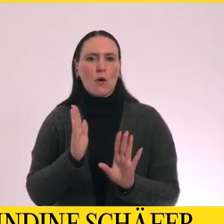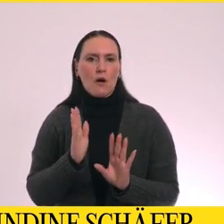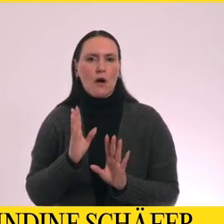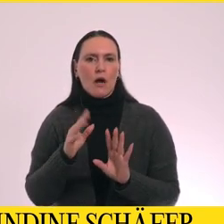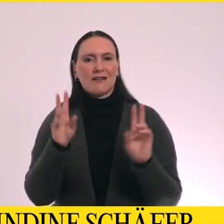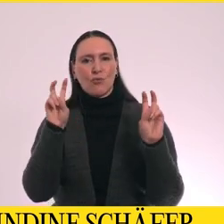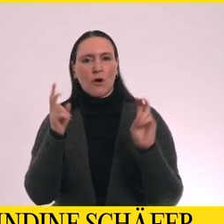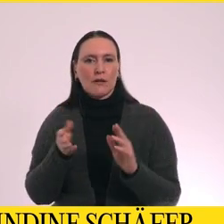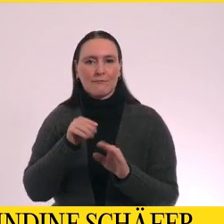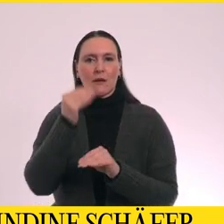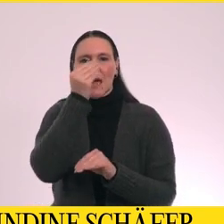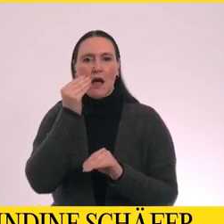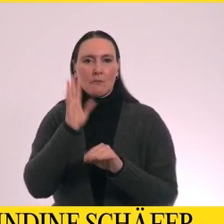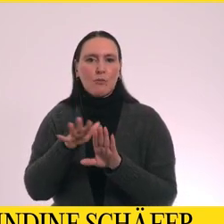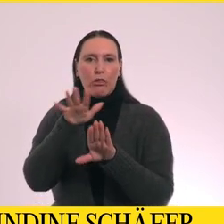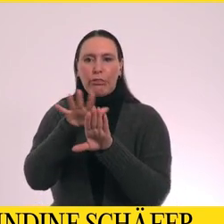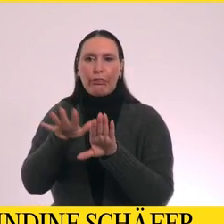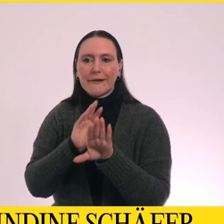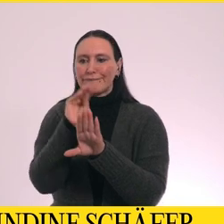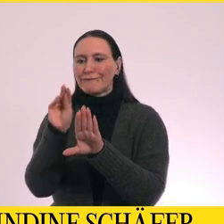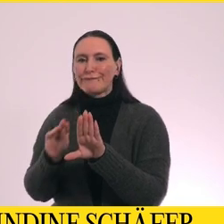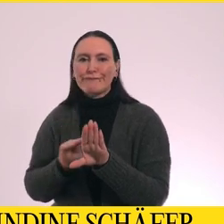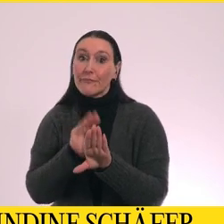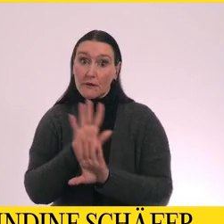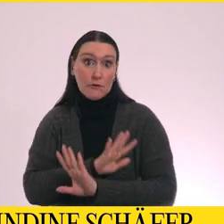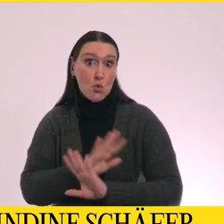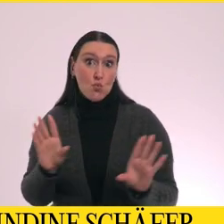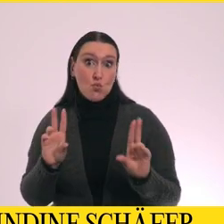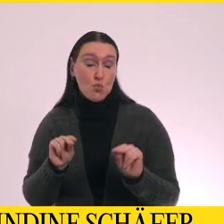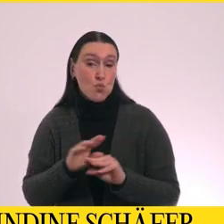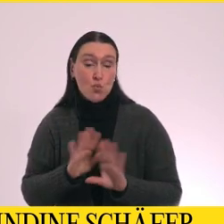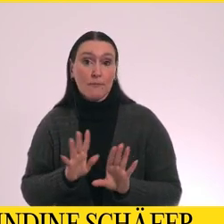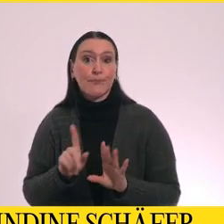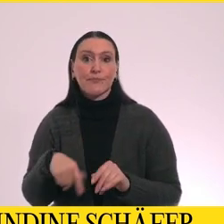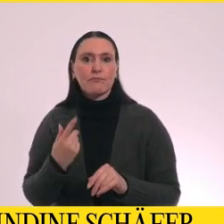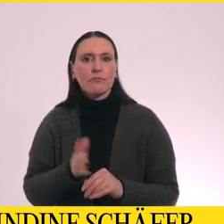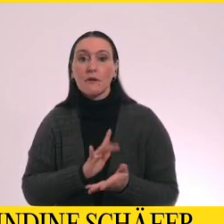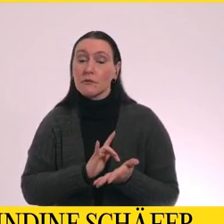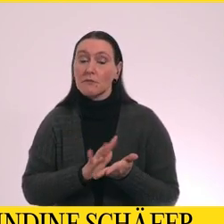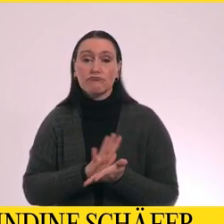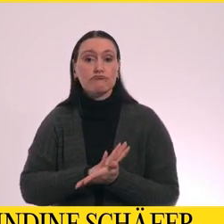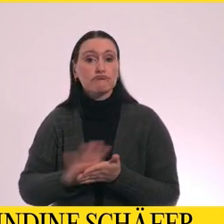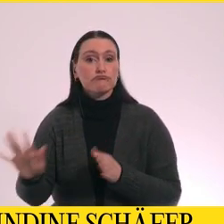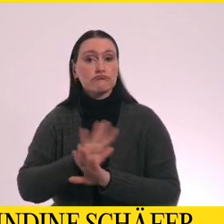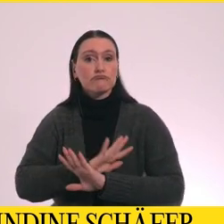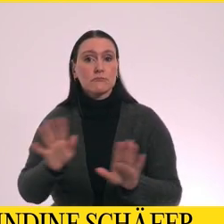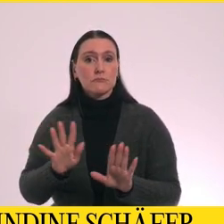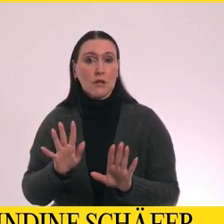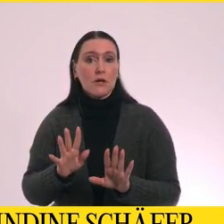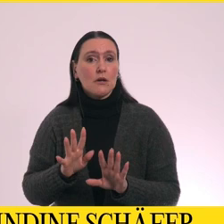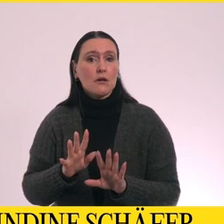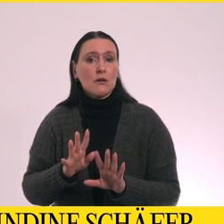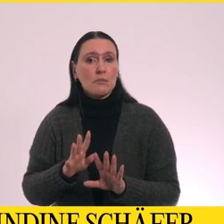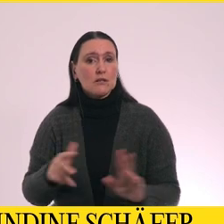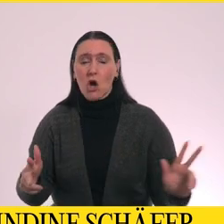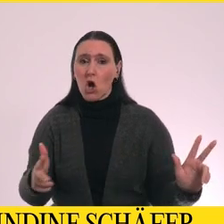that's where political incorrectness comes from, in order to, like, you know, tell everything without filters and just be brutally honest and